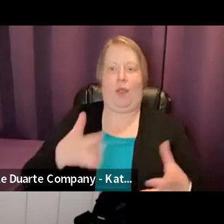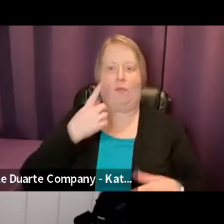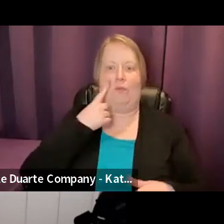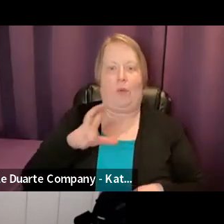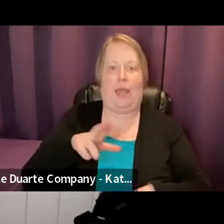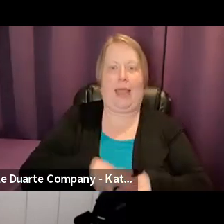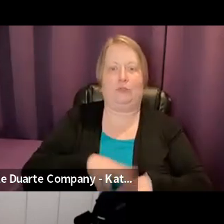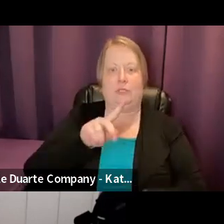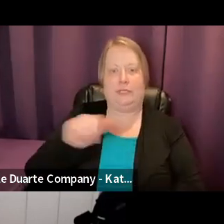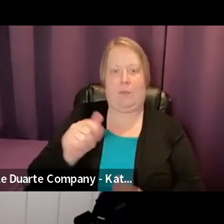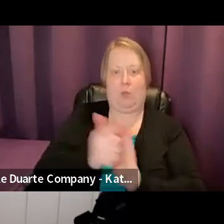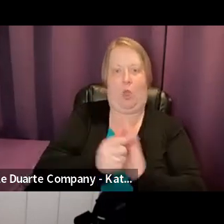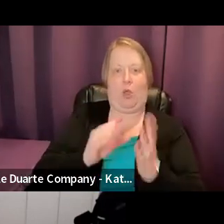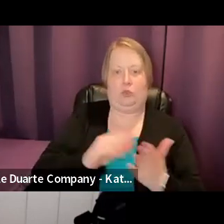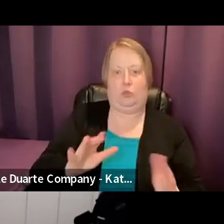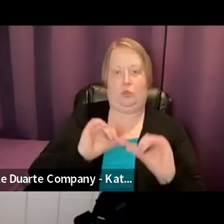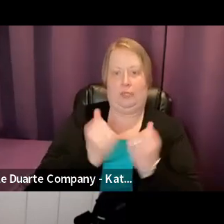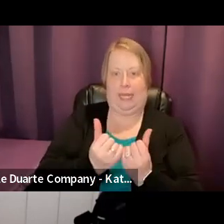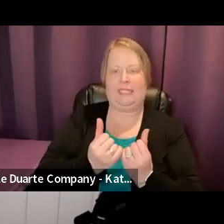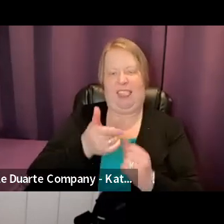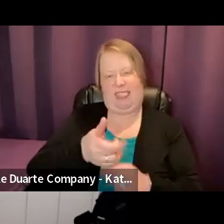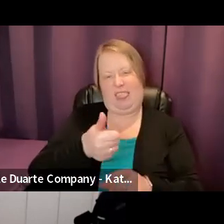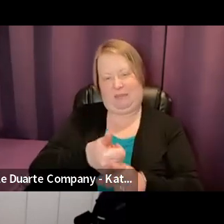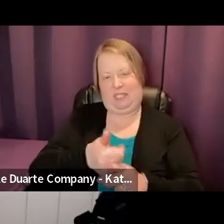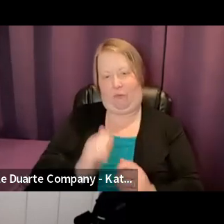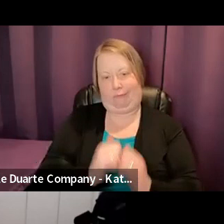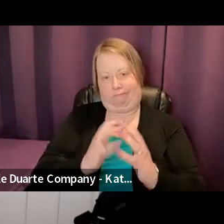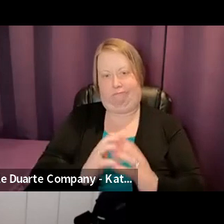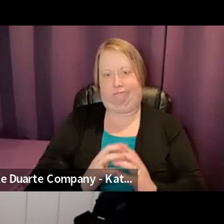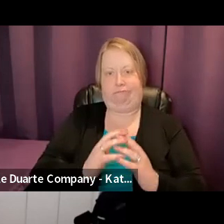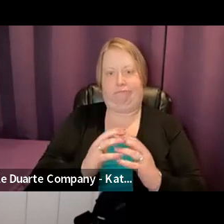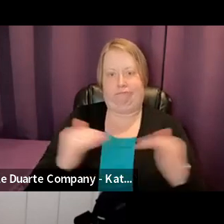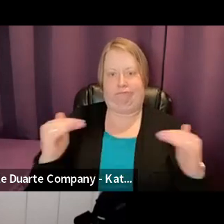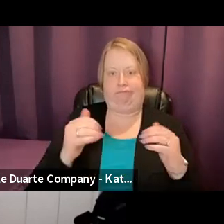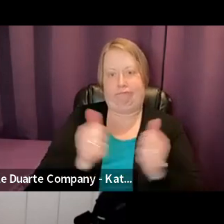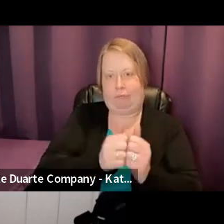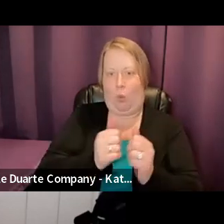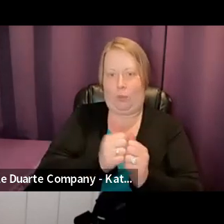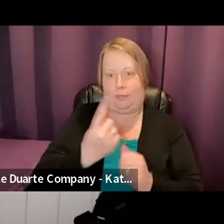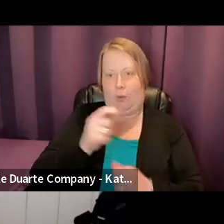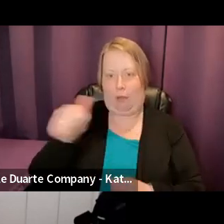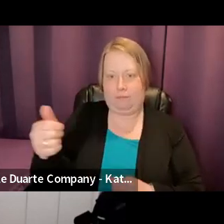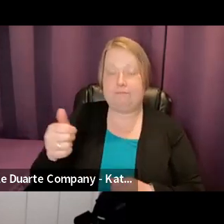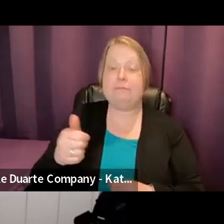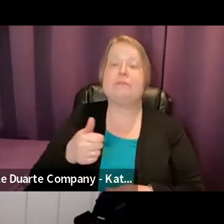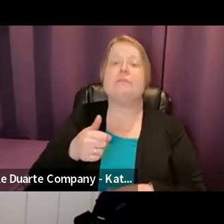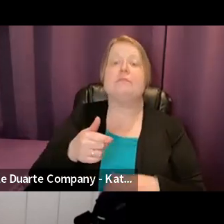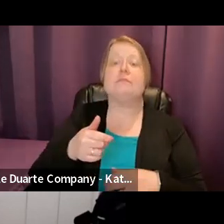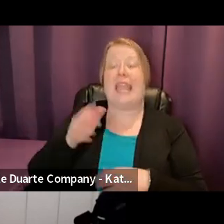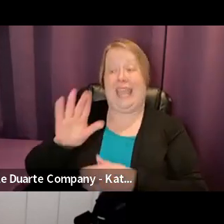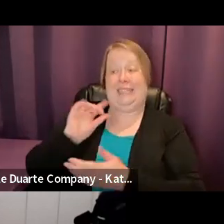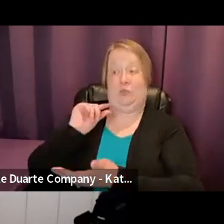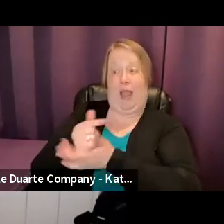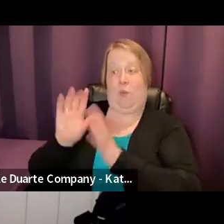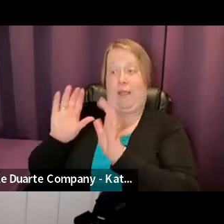co-founded. AJ was awarded the Michael Dillon Cooley Memorial Award by his graduating